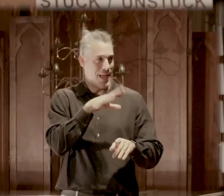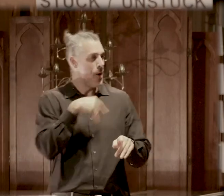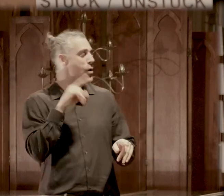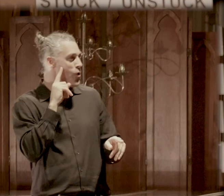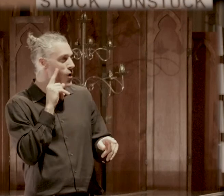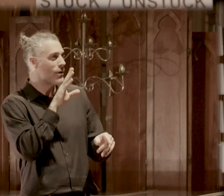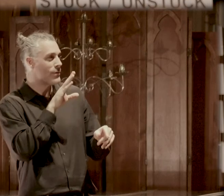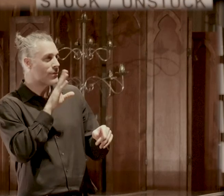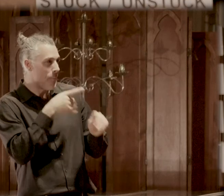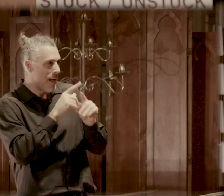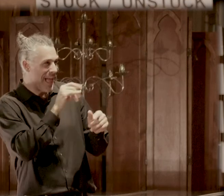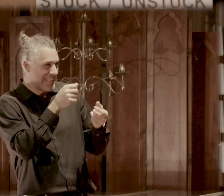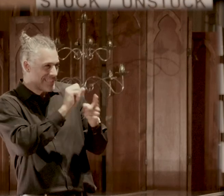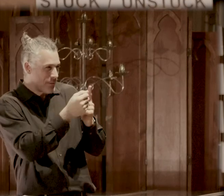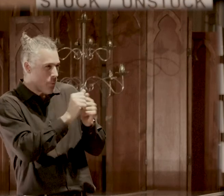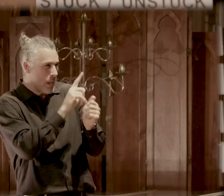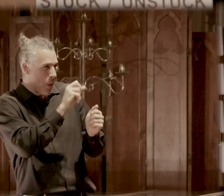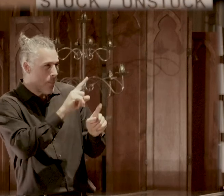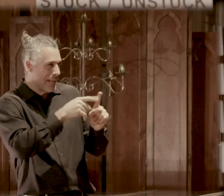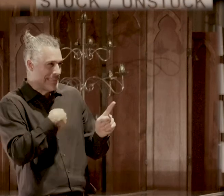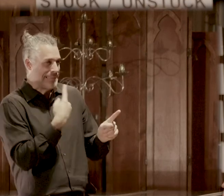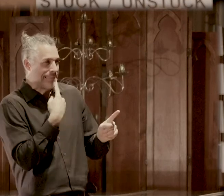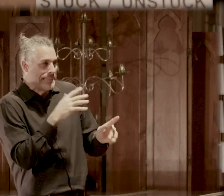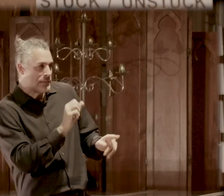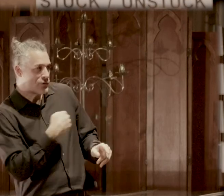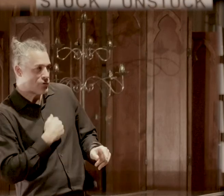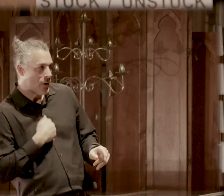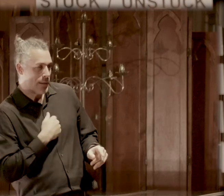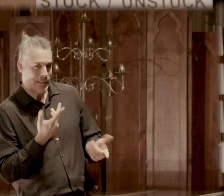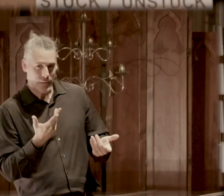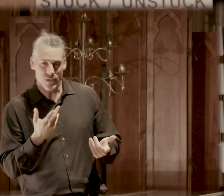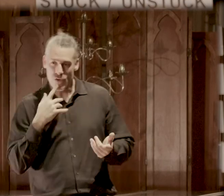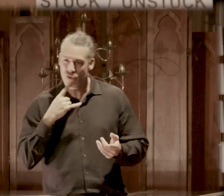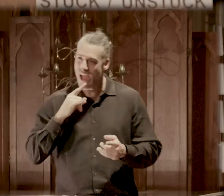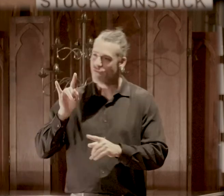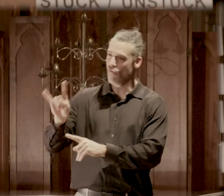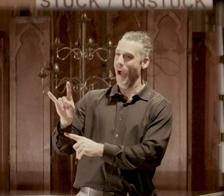know, Lois and everything. Sorry.